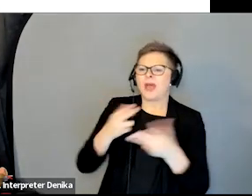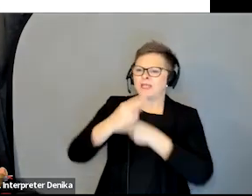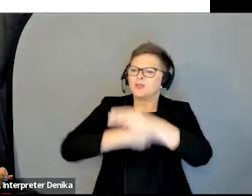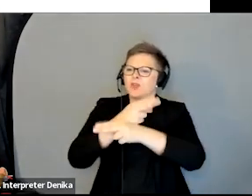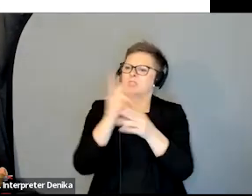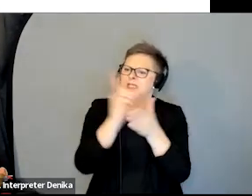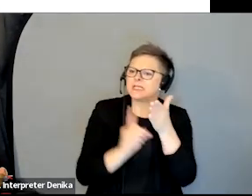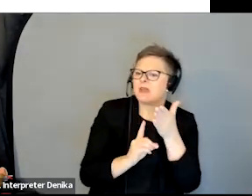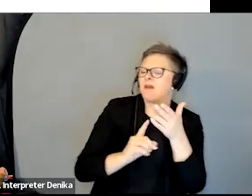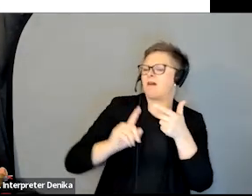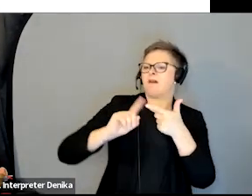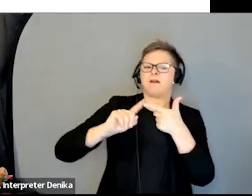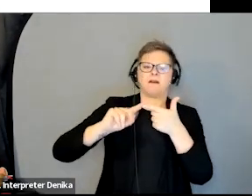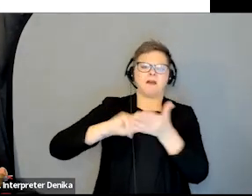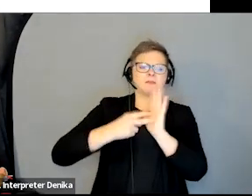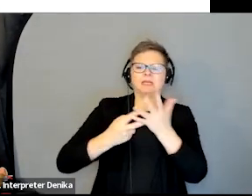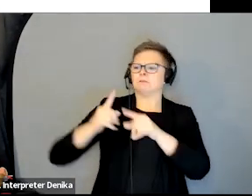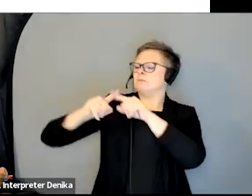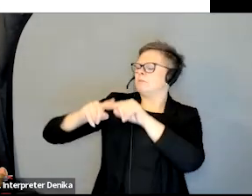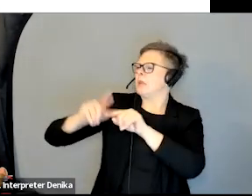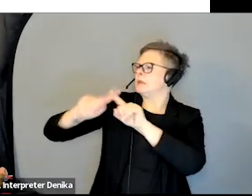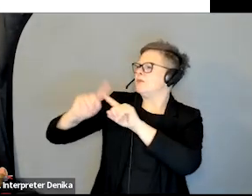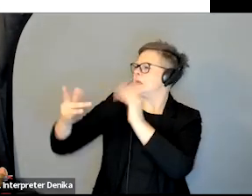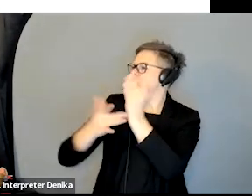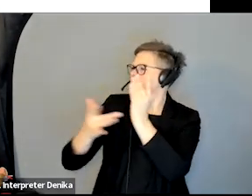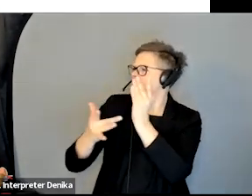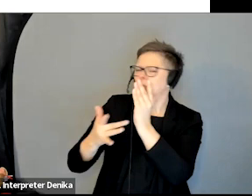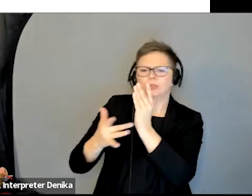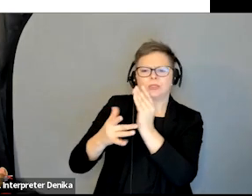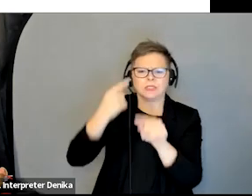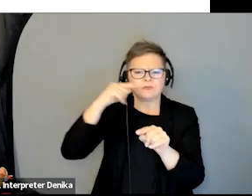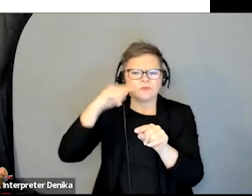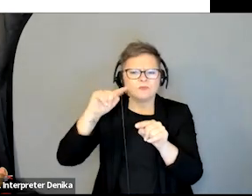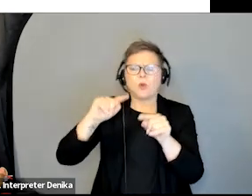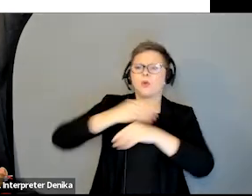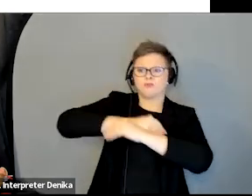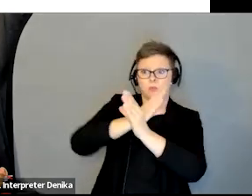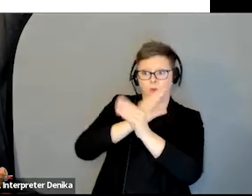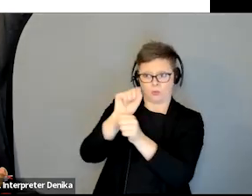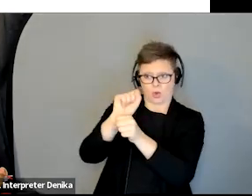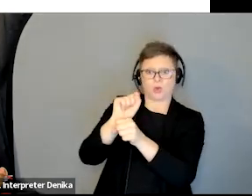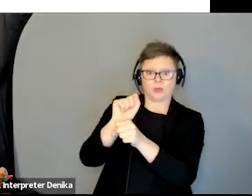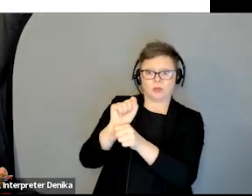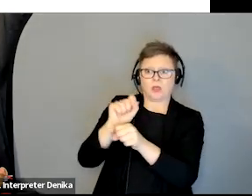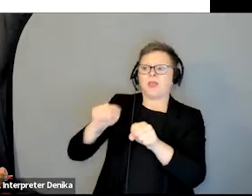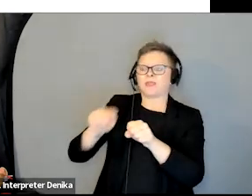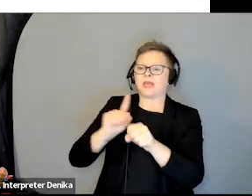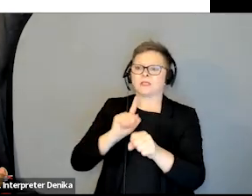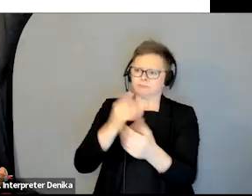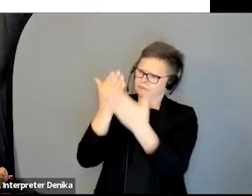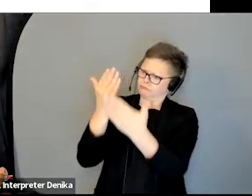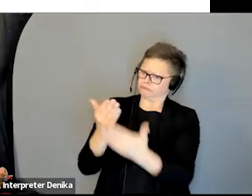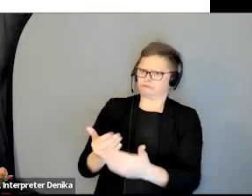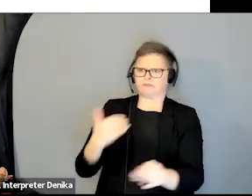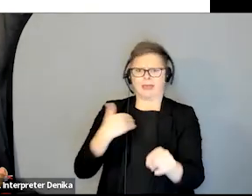design, reporting on that the reliance on certain technologies to facilitate widespread remote work provided real-world evidence of the benefits